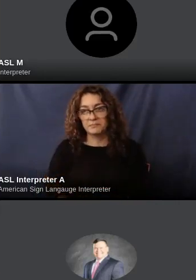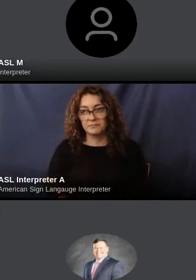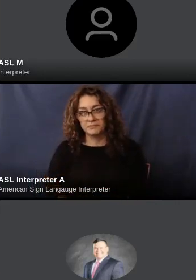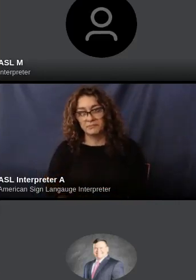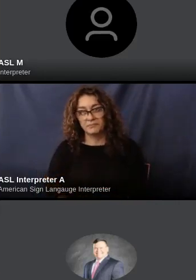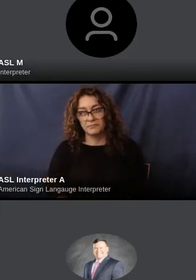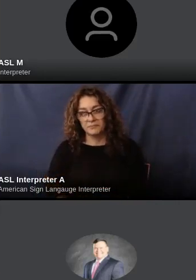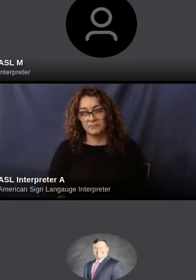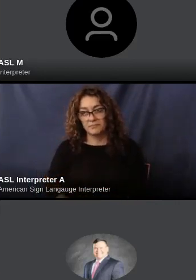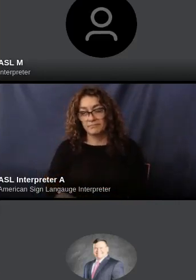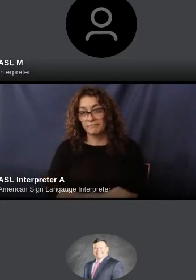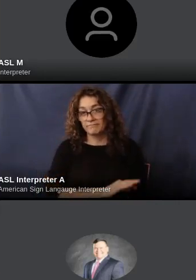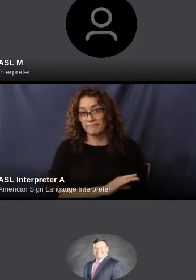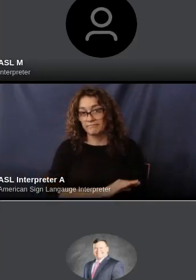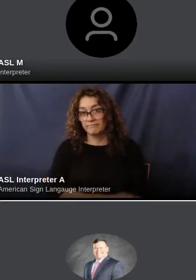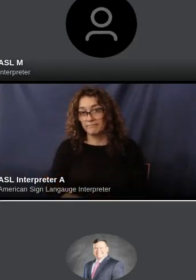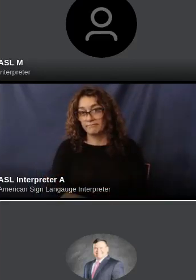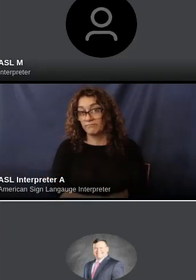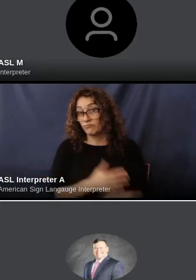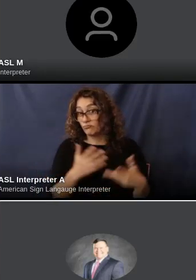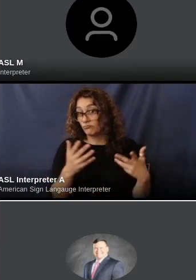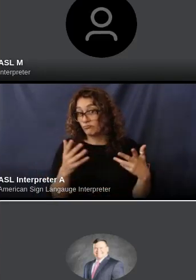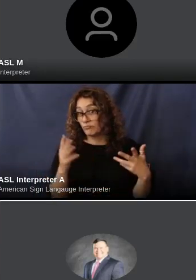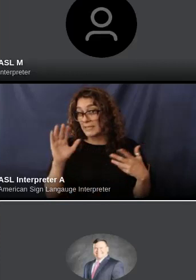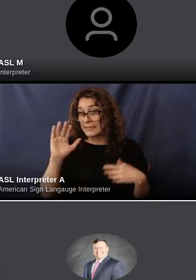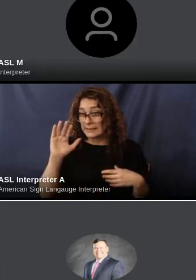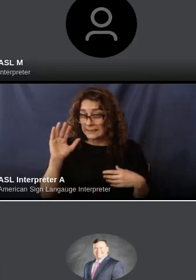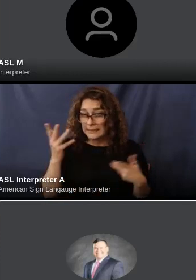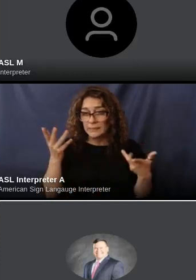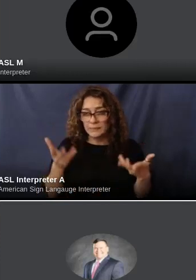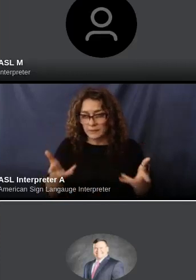Okay. And that looks